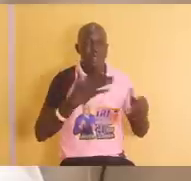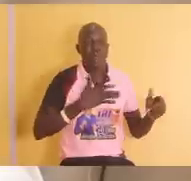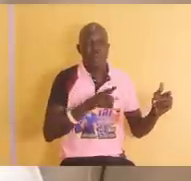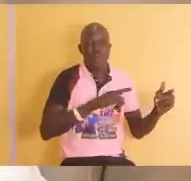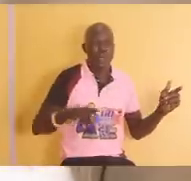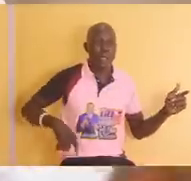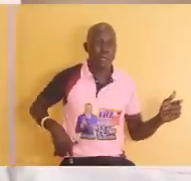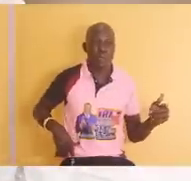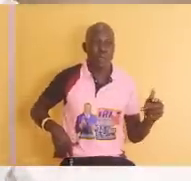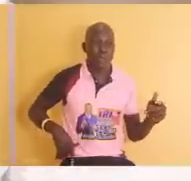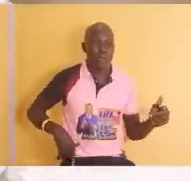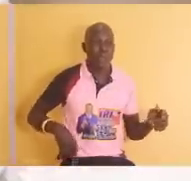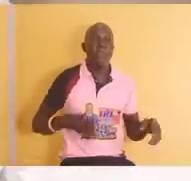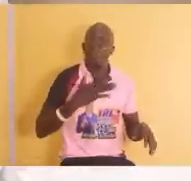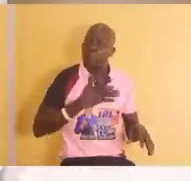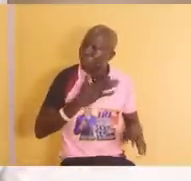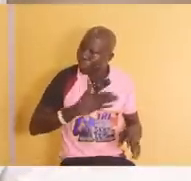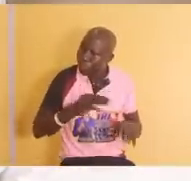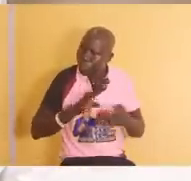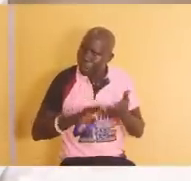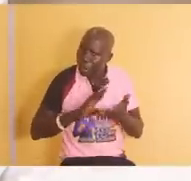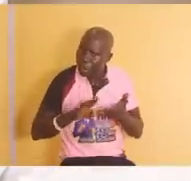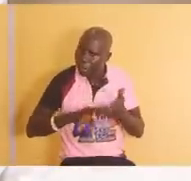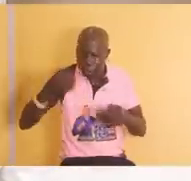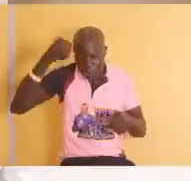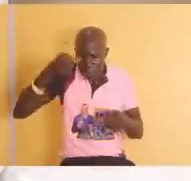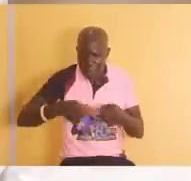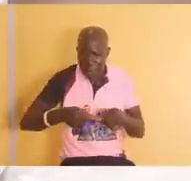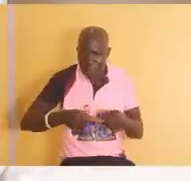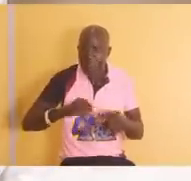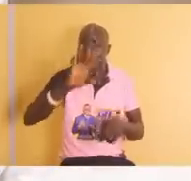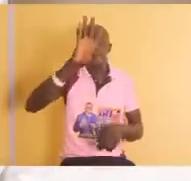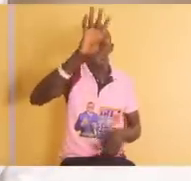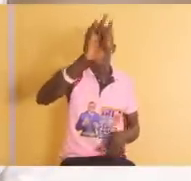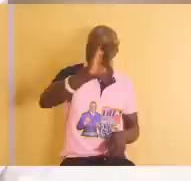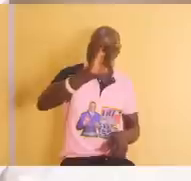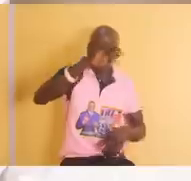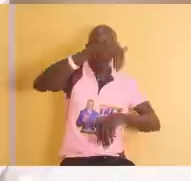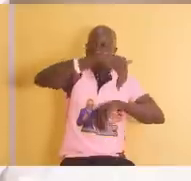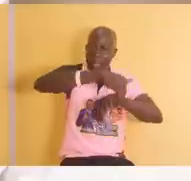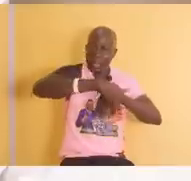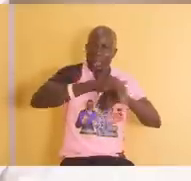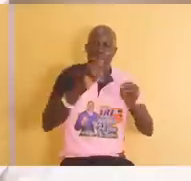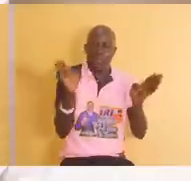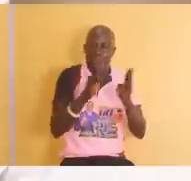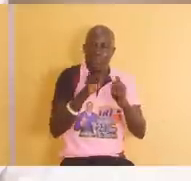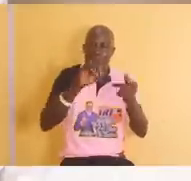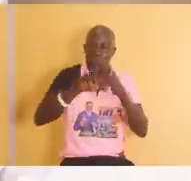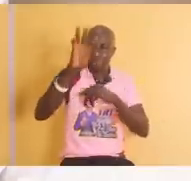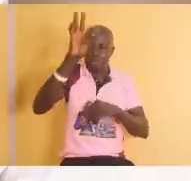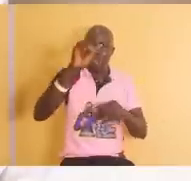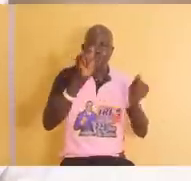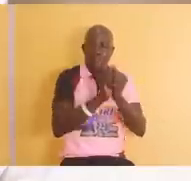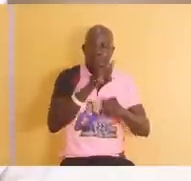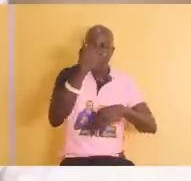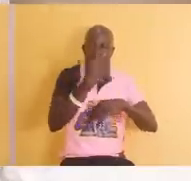amen amen amen amen amen amen amen amen amen amen Remember, I go back on the assembly. Tell you bread,